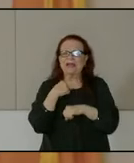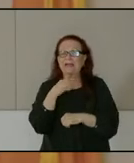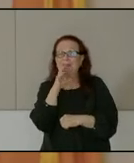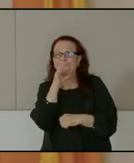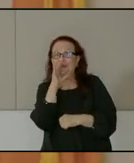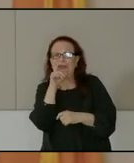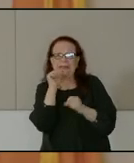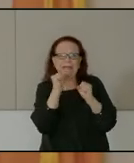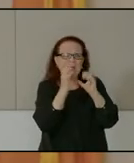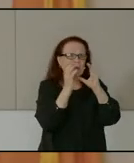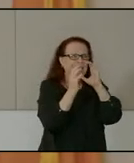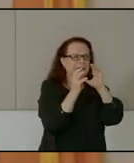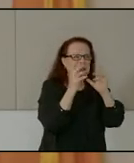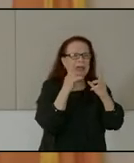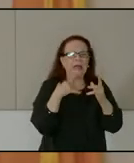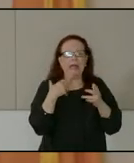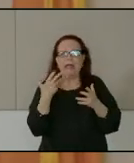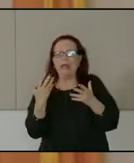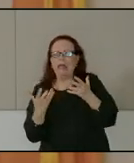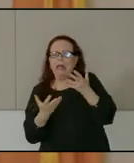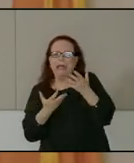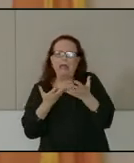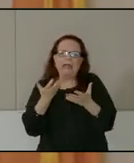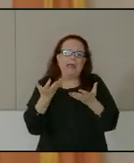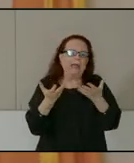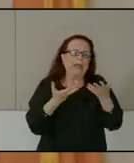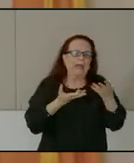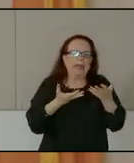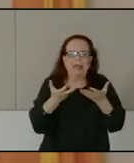communicate with people. I had some basic